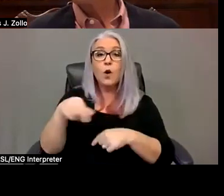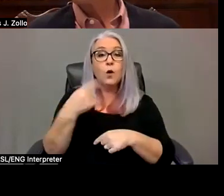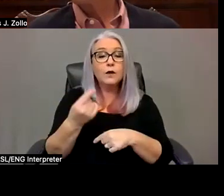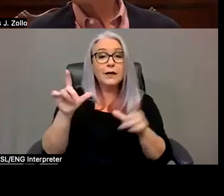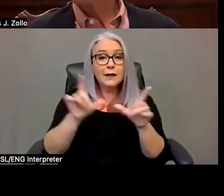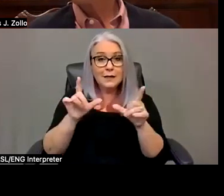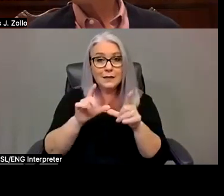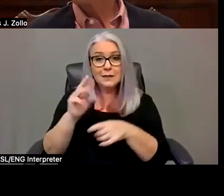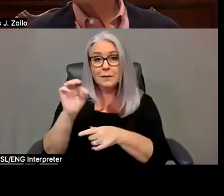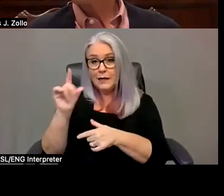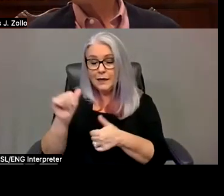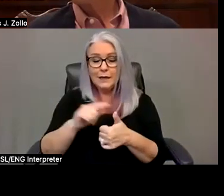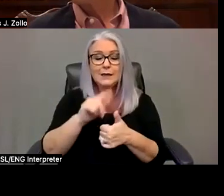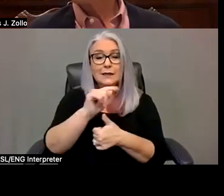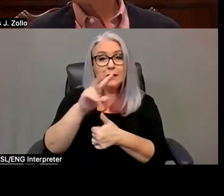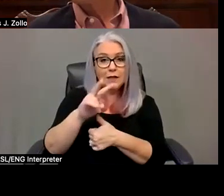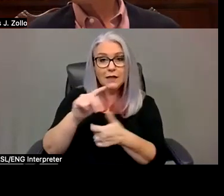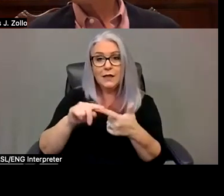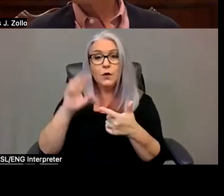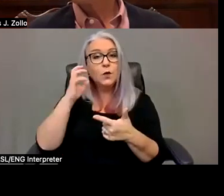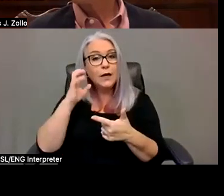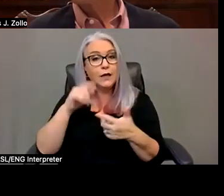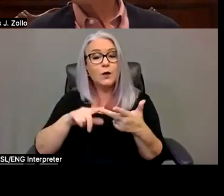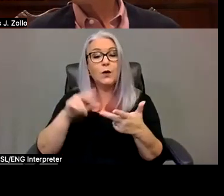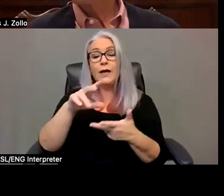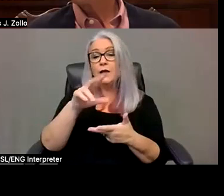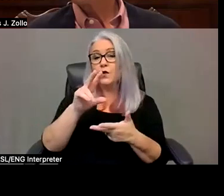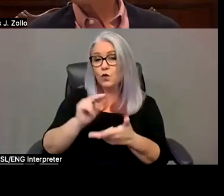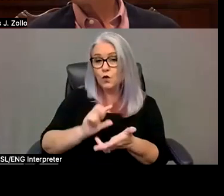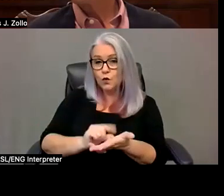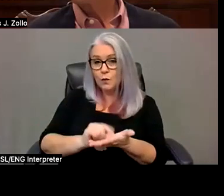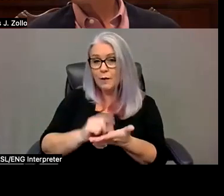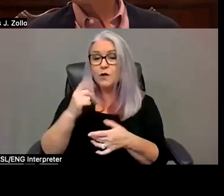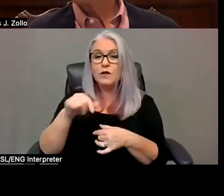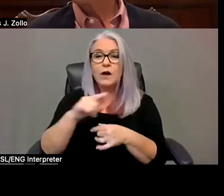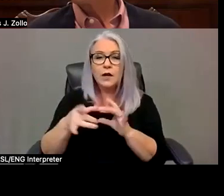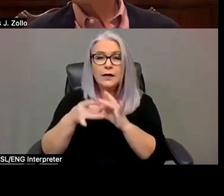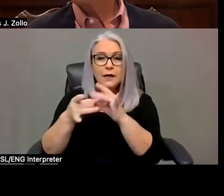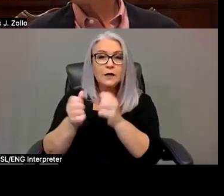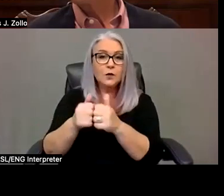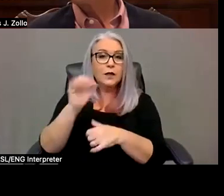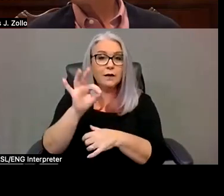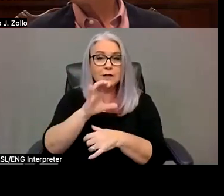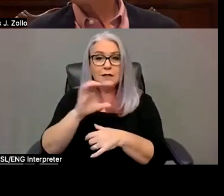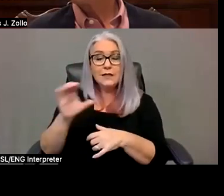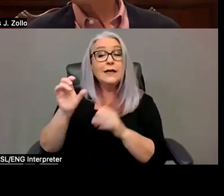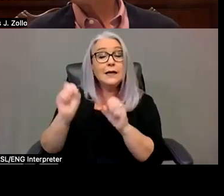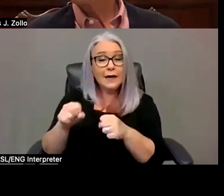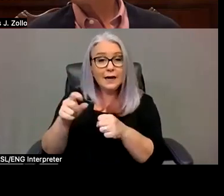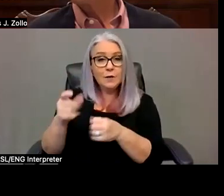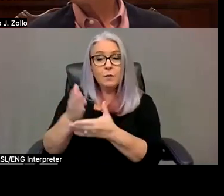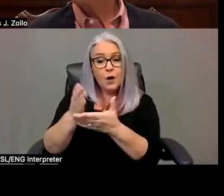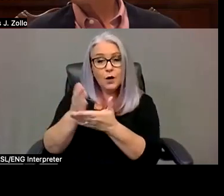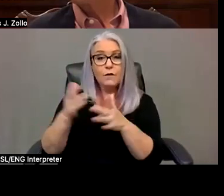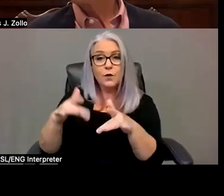includes TV, radio, and newspapers, are entitled by FCC regulations to air portions of the recording. Anyone else who